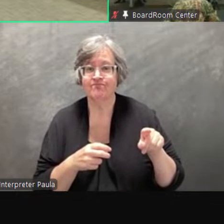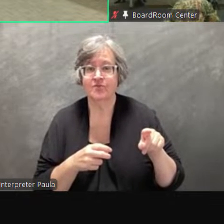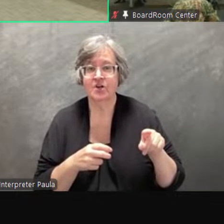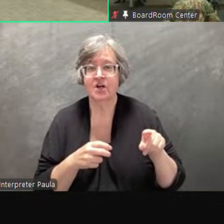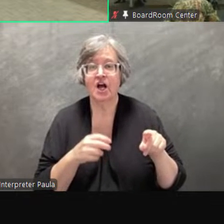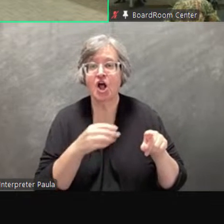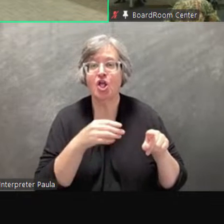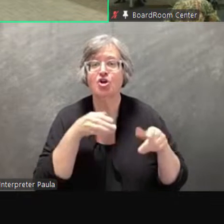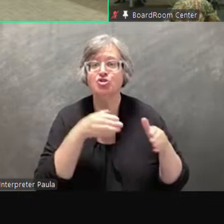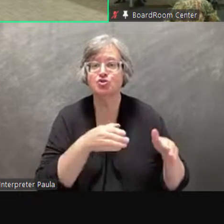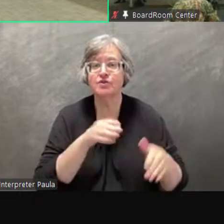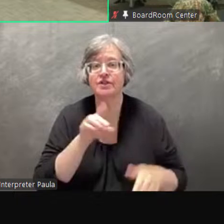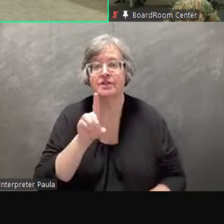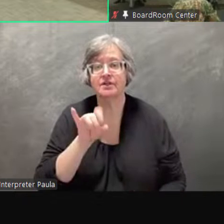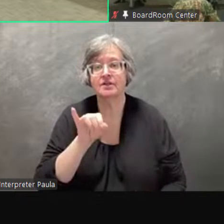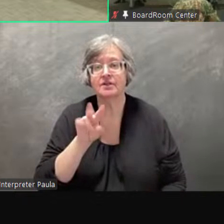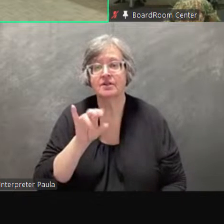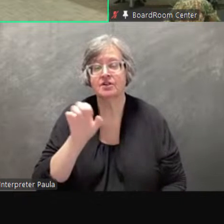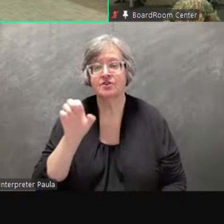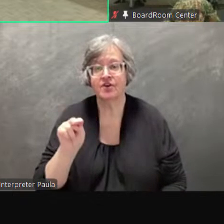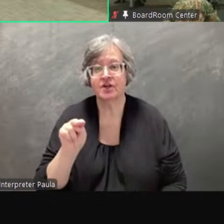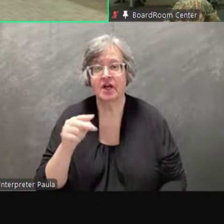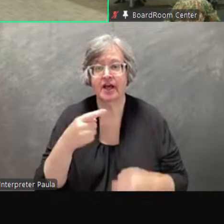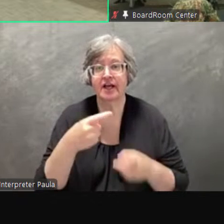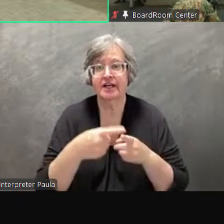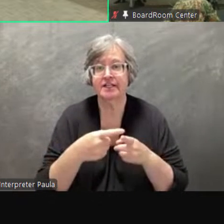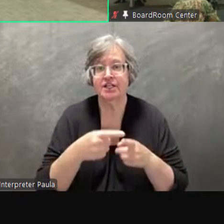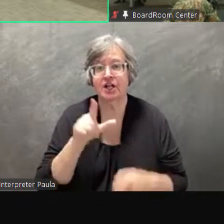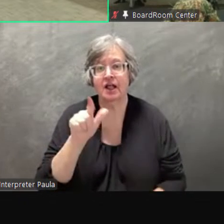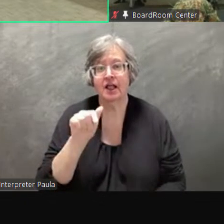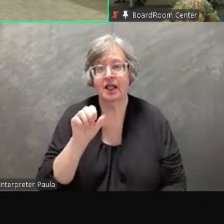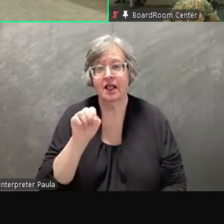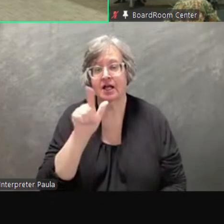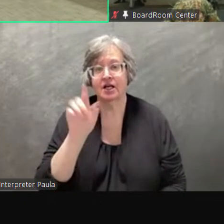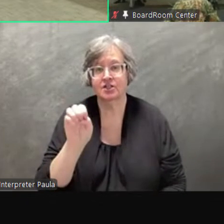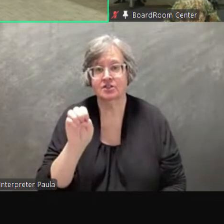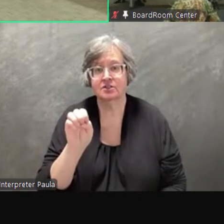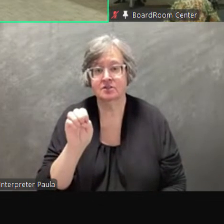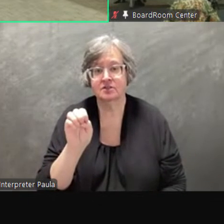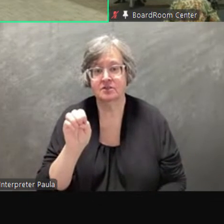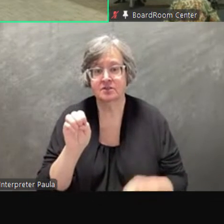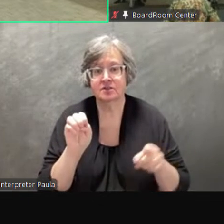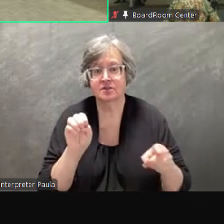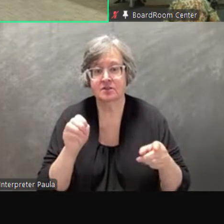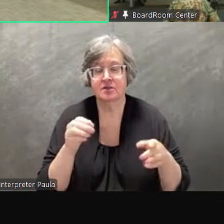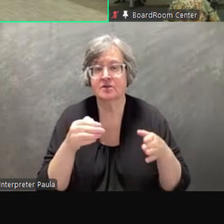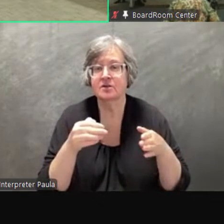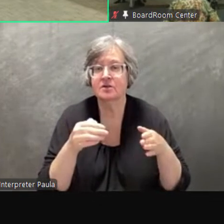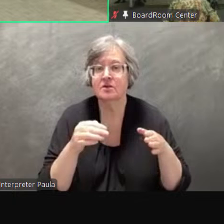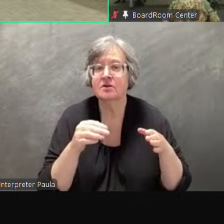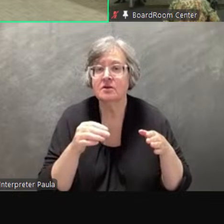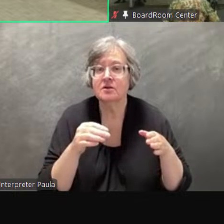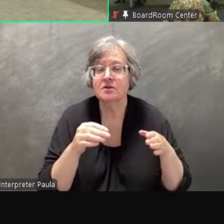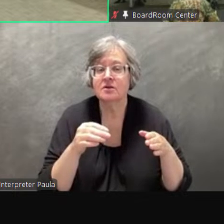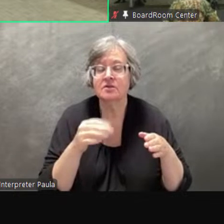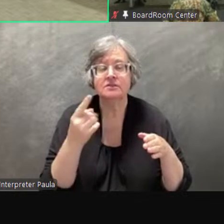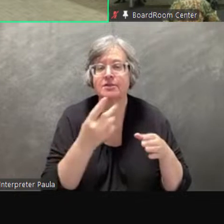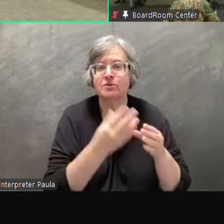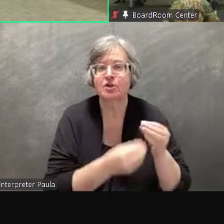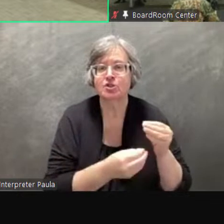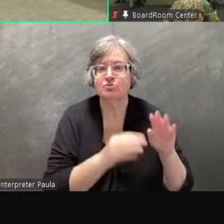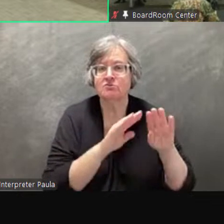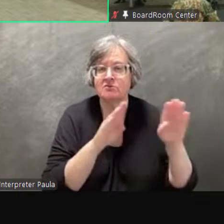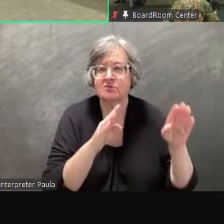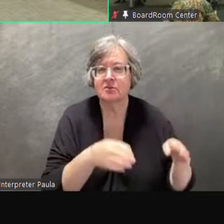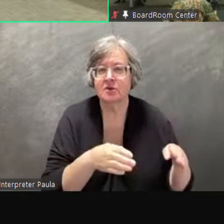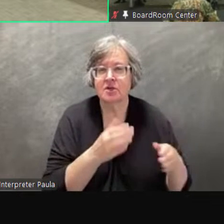Vision and LaSalle. This shelter is gone. It was brought to my attention that some people